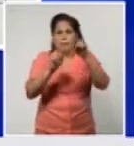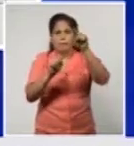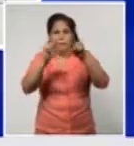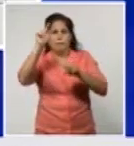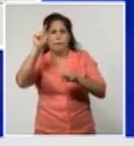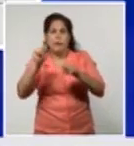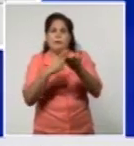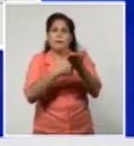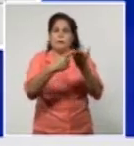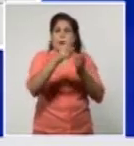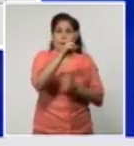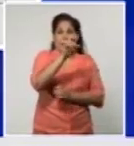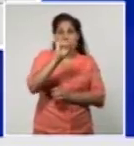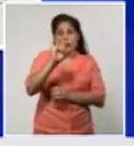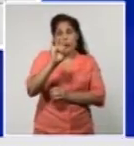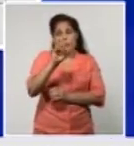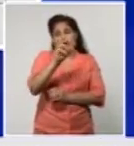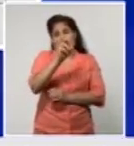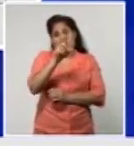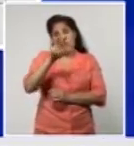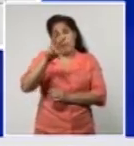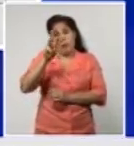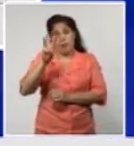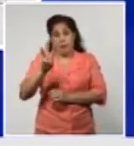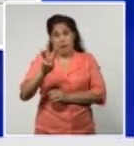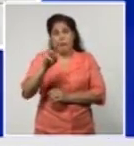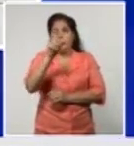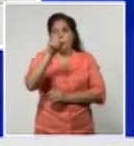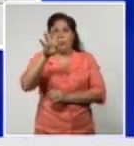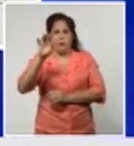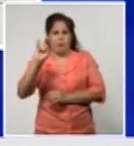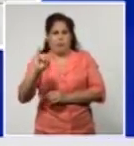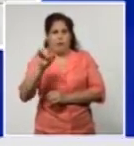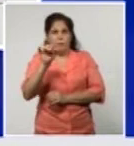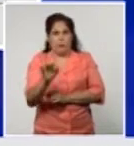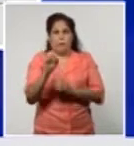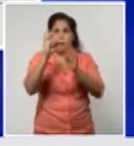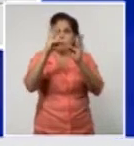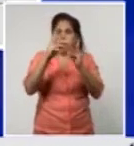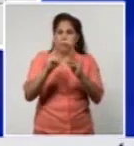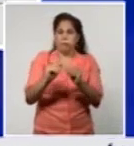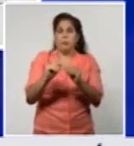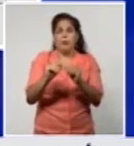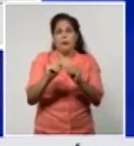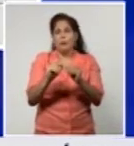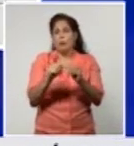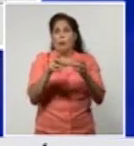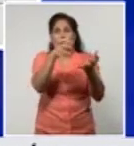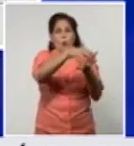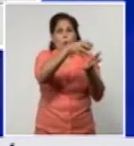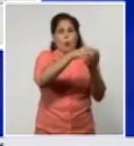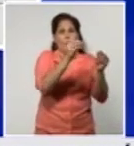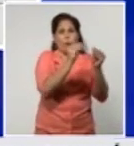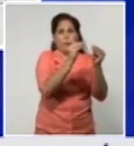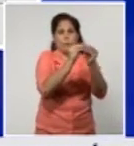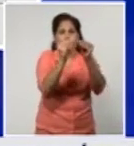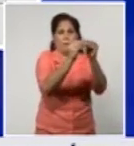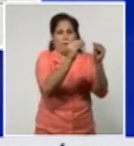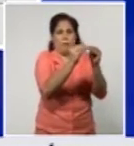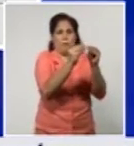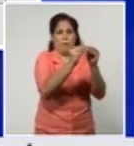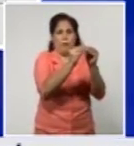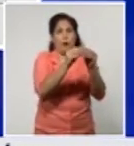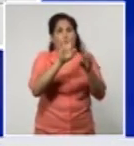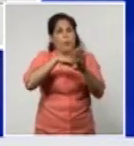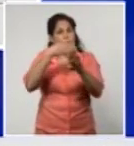see. These are some bars that illustrates upticks, like the one on week